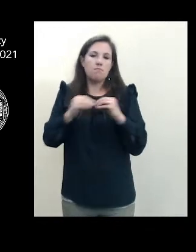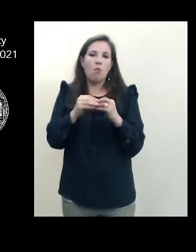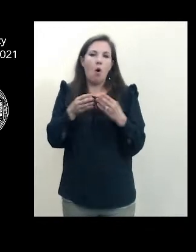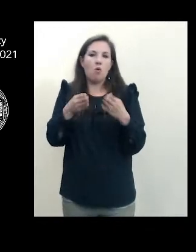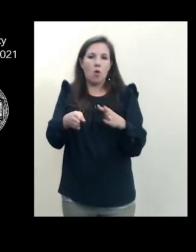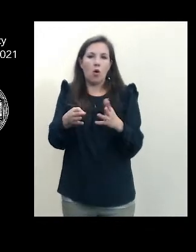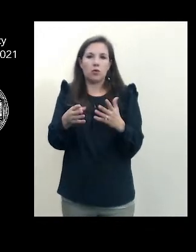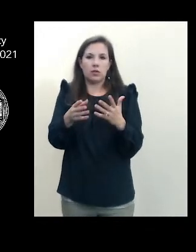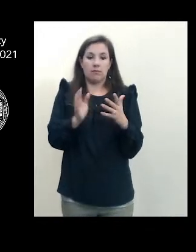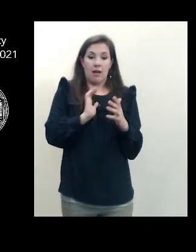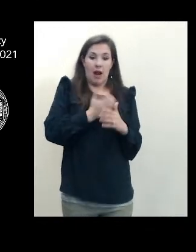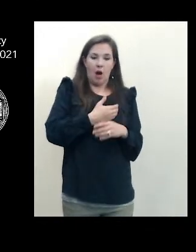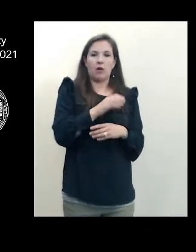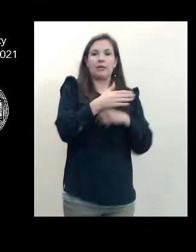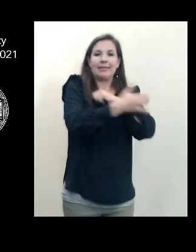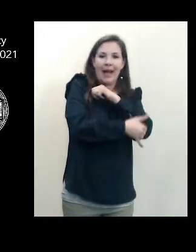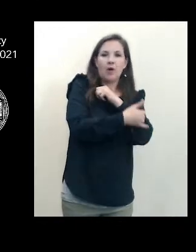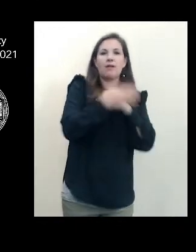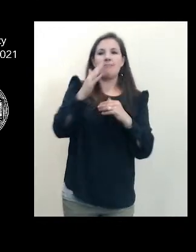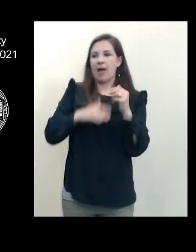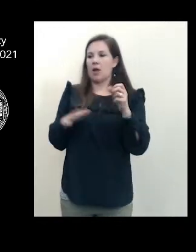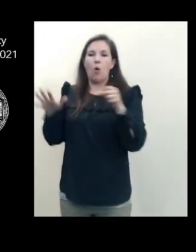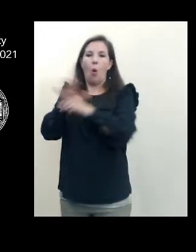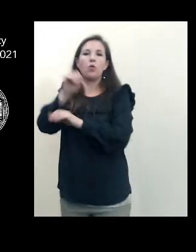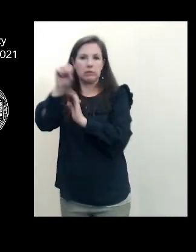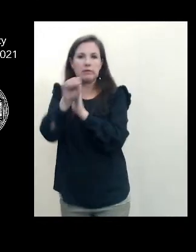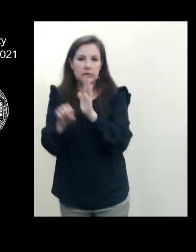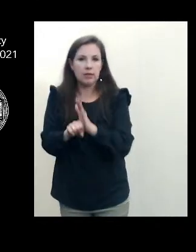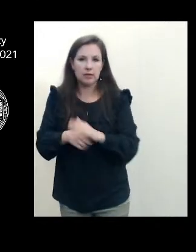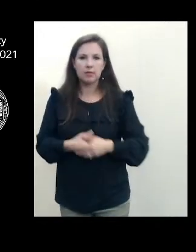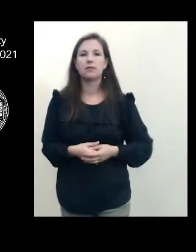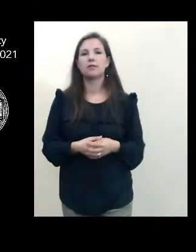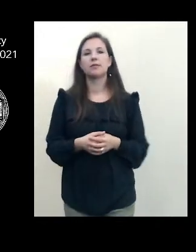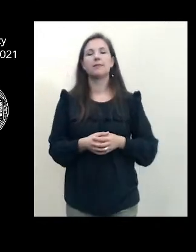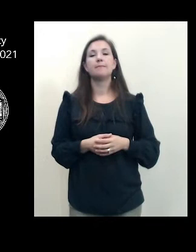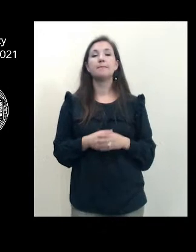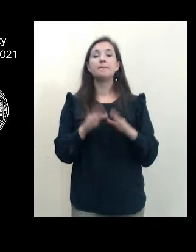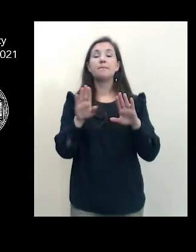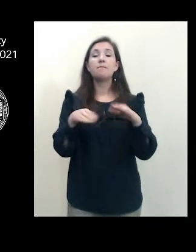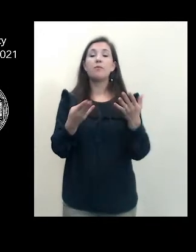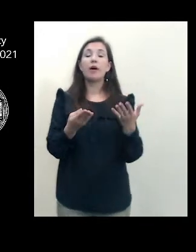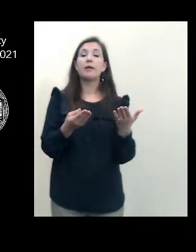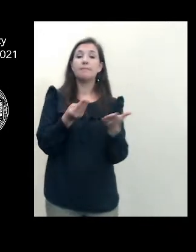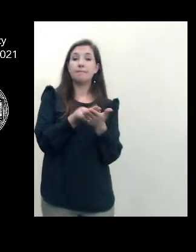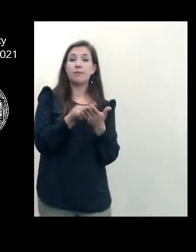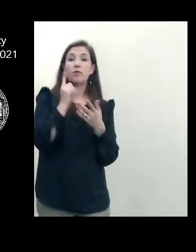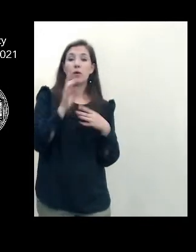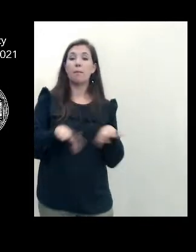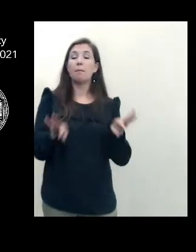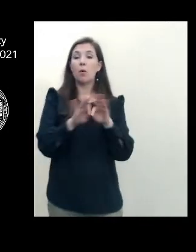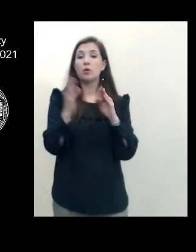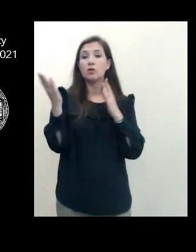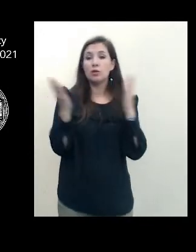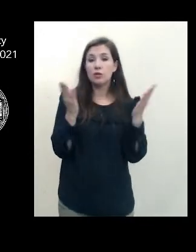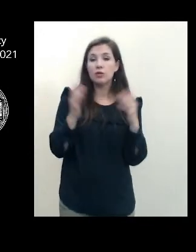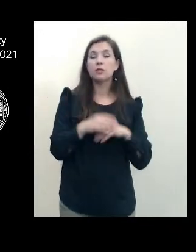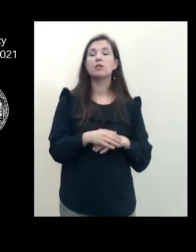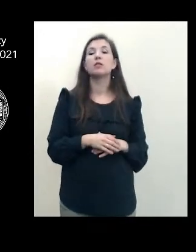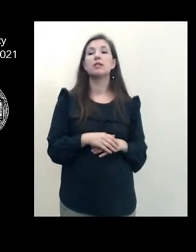So, the proposed 22 budget, it's a fiscally responsible budget that provides for important services, reduces the tax rate